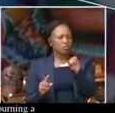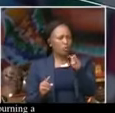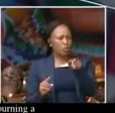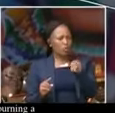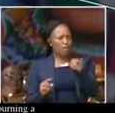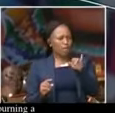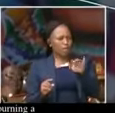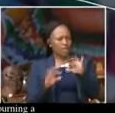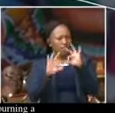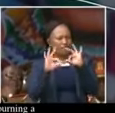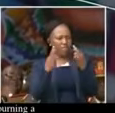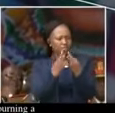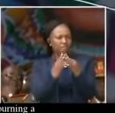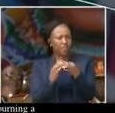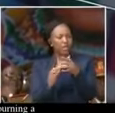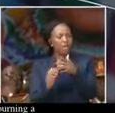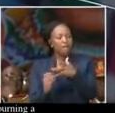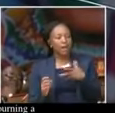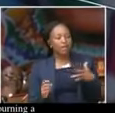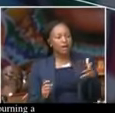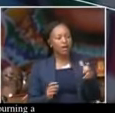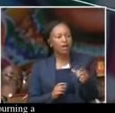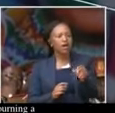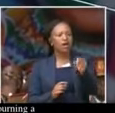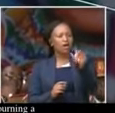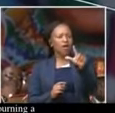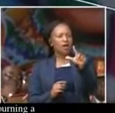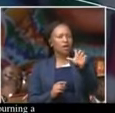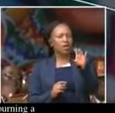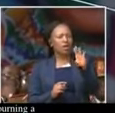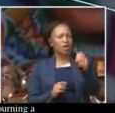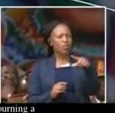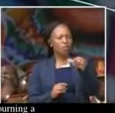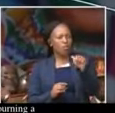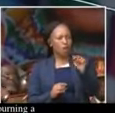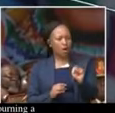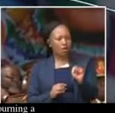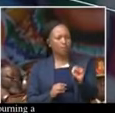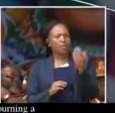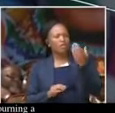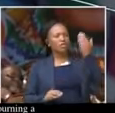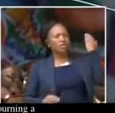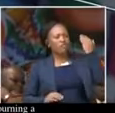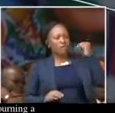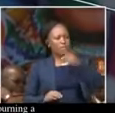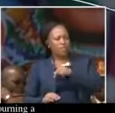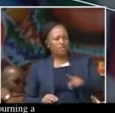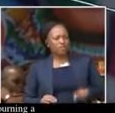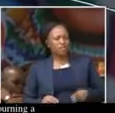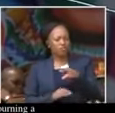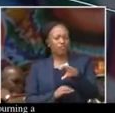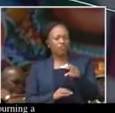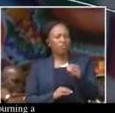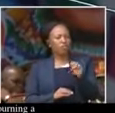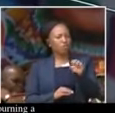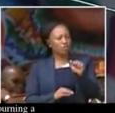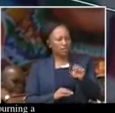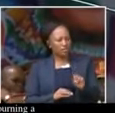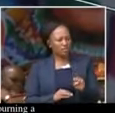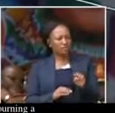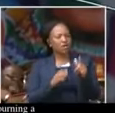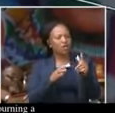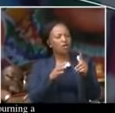Mama, Laboham Maile is here, the former president of COSAS, who bestowed the honorary president of COSAS